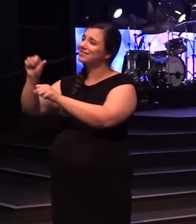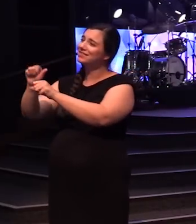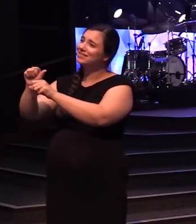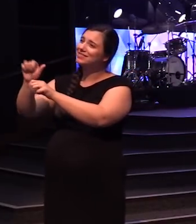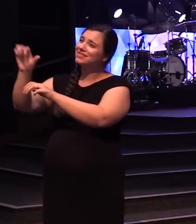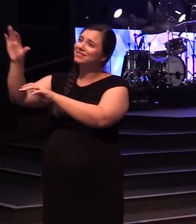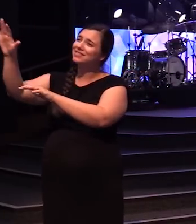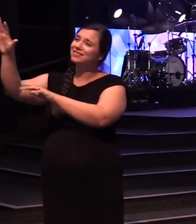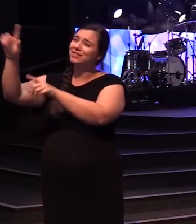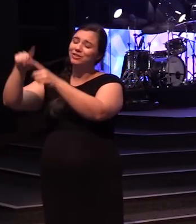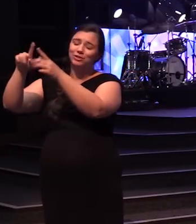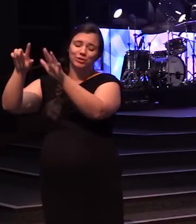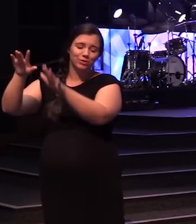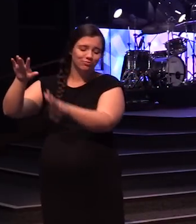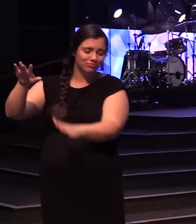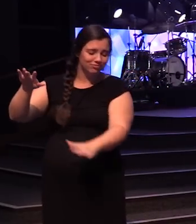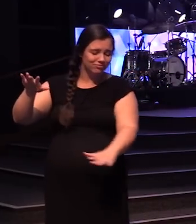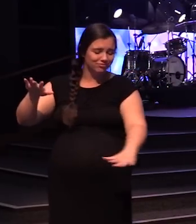mountains to the